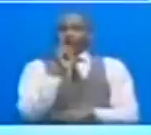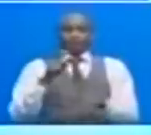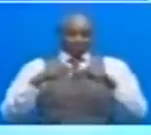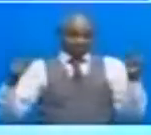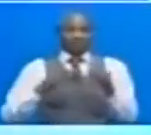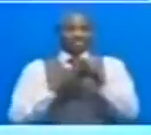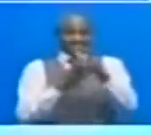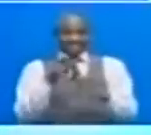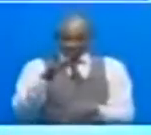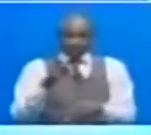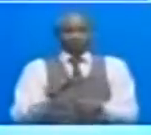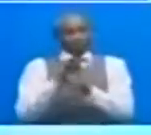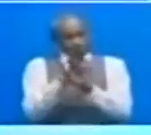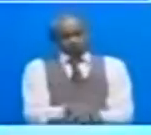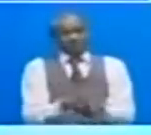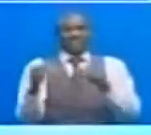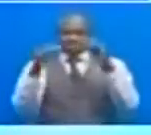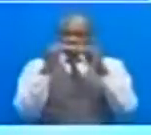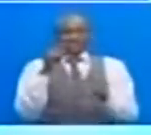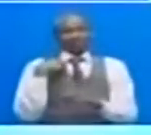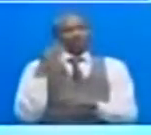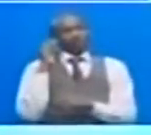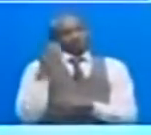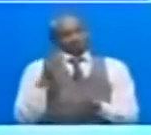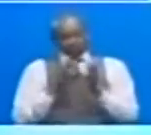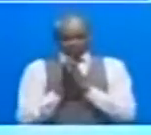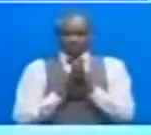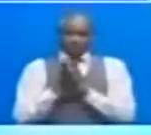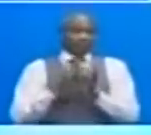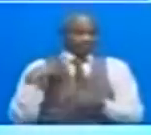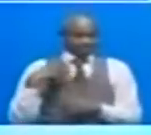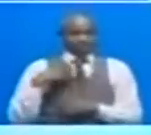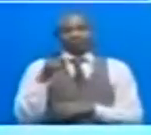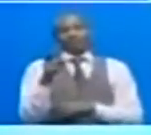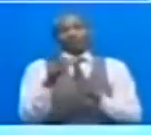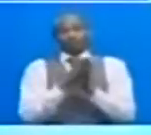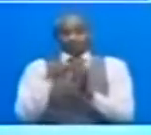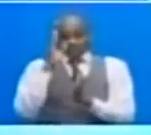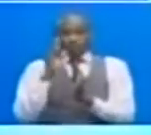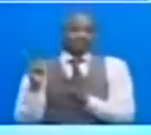leaders against undermining the democratic will of the people. Timothy Otieno with that story.